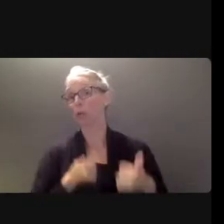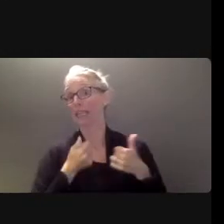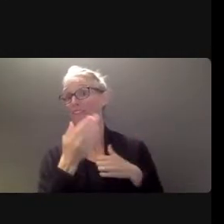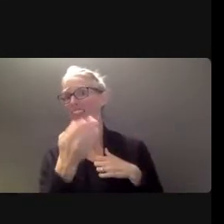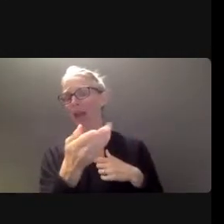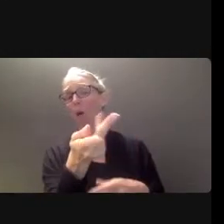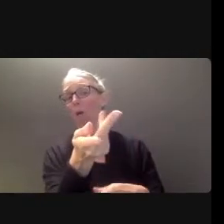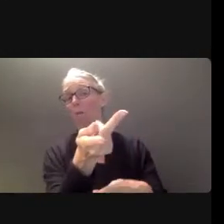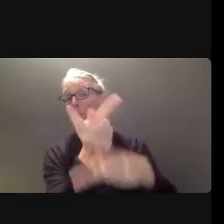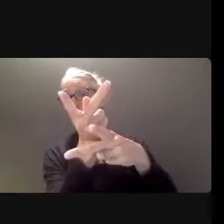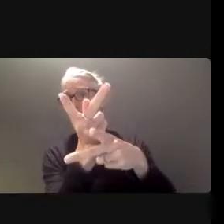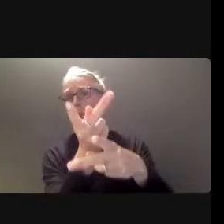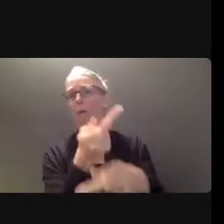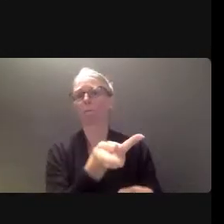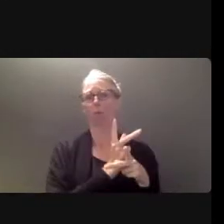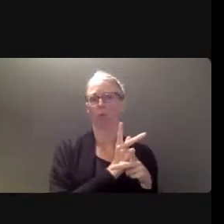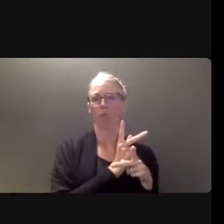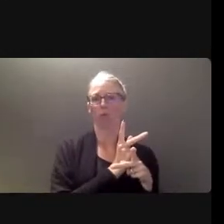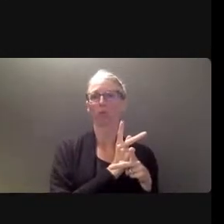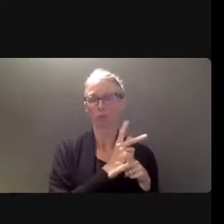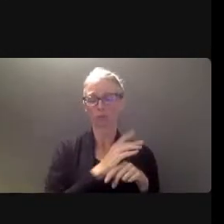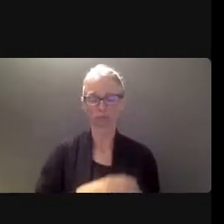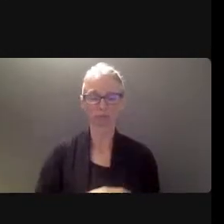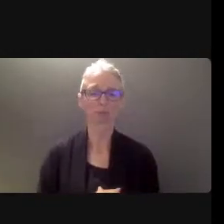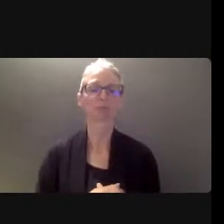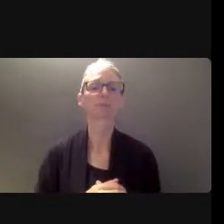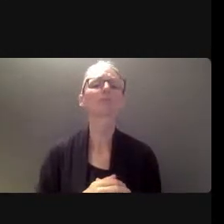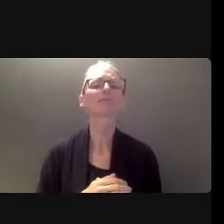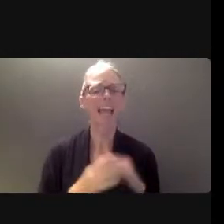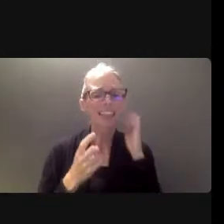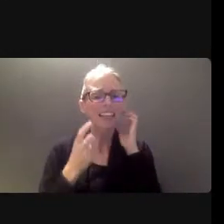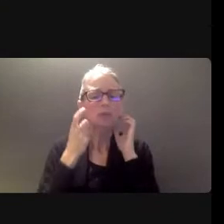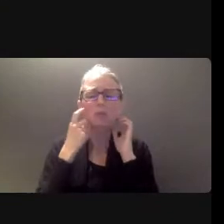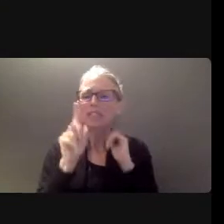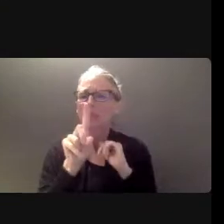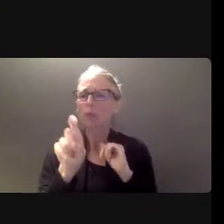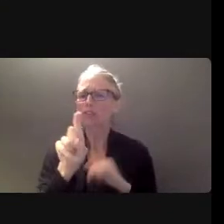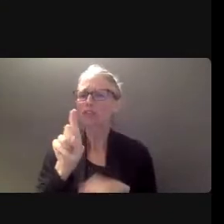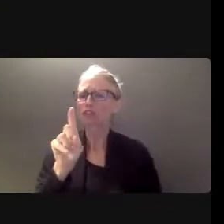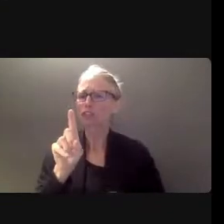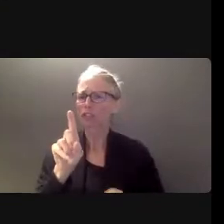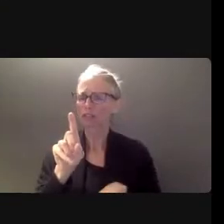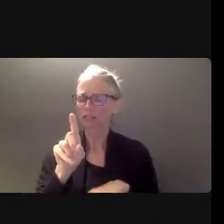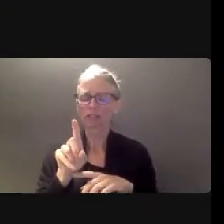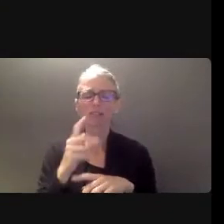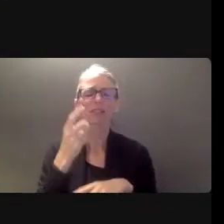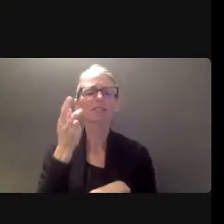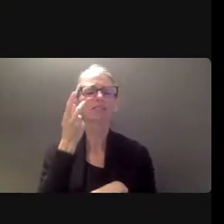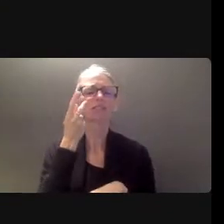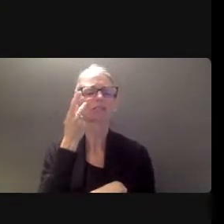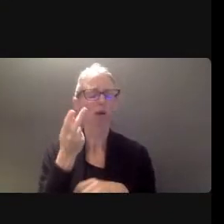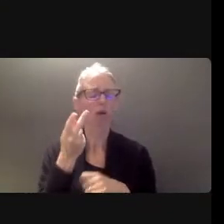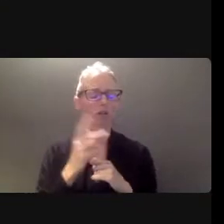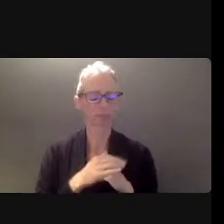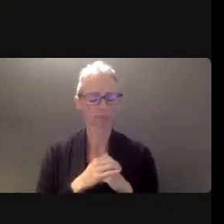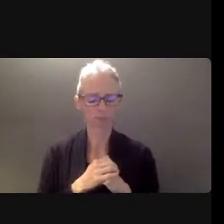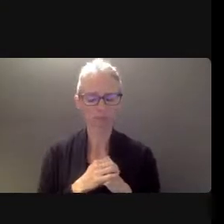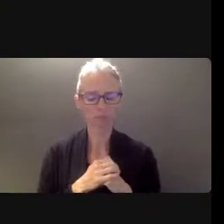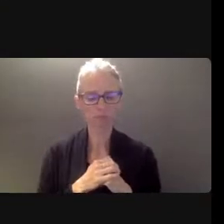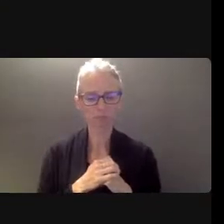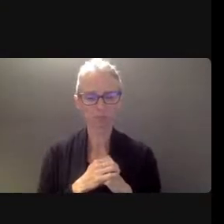that I saw on the Q&A is about whether there